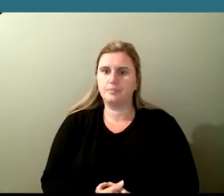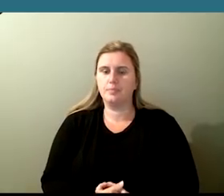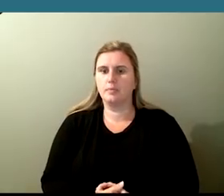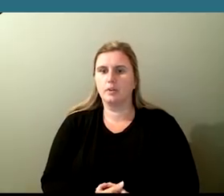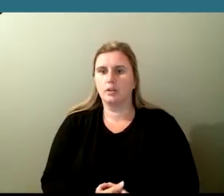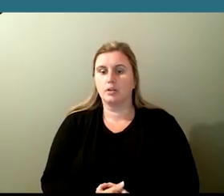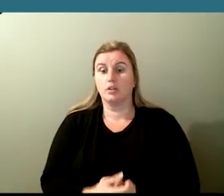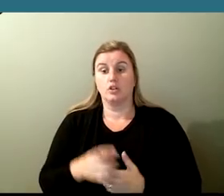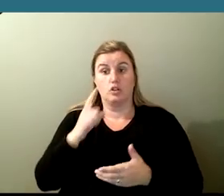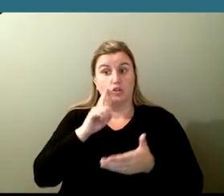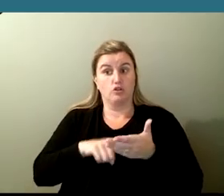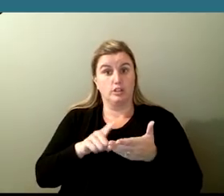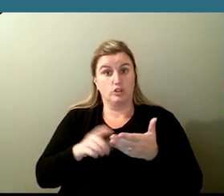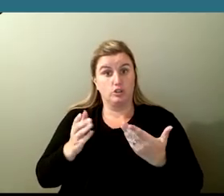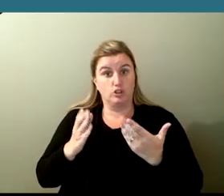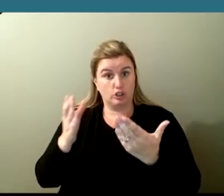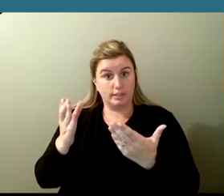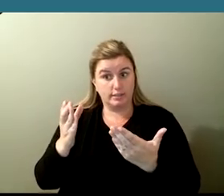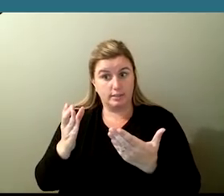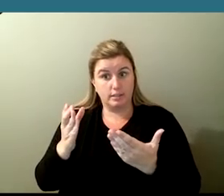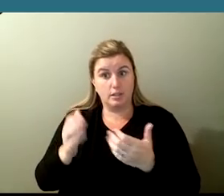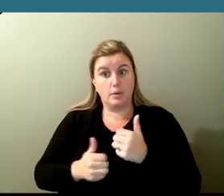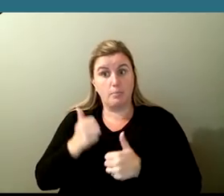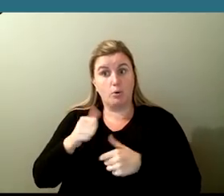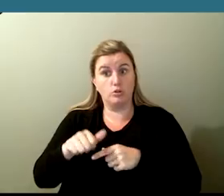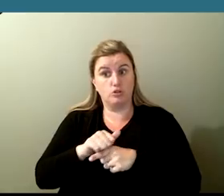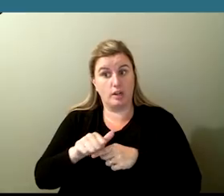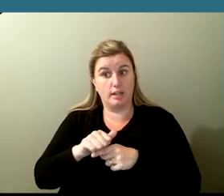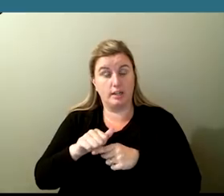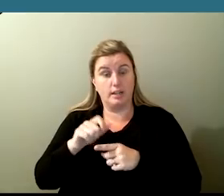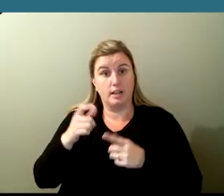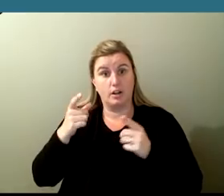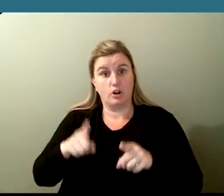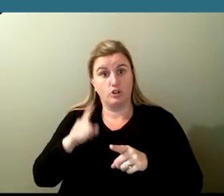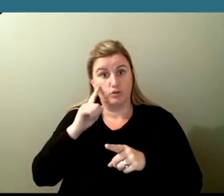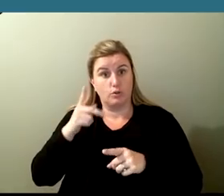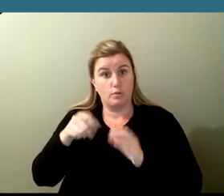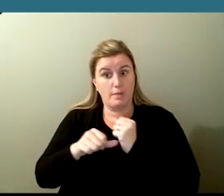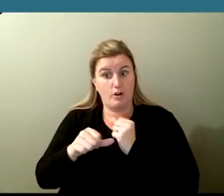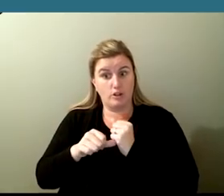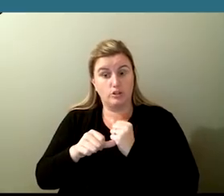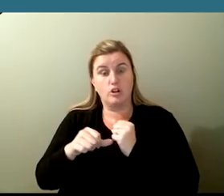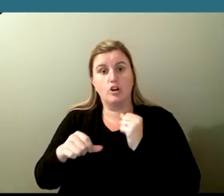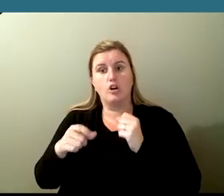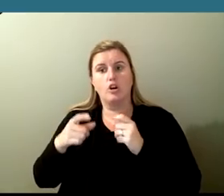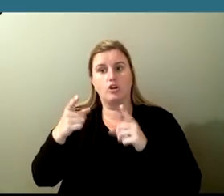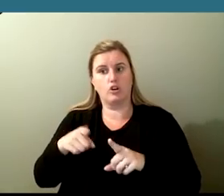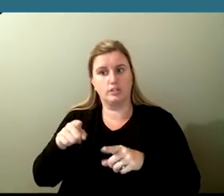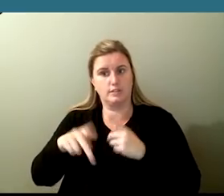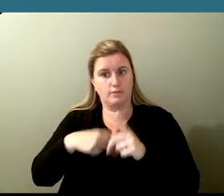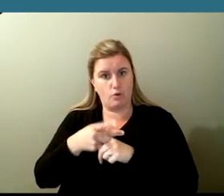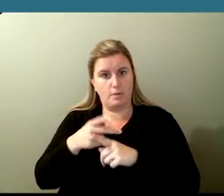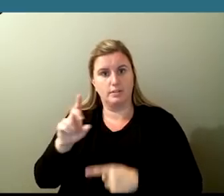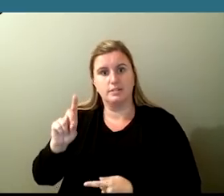So what the research has suggested is that most training that occurs for peer educators occurs in this format,